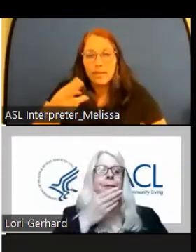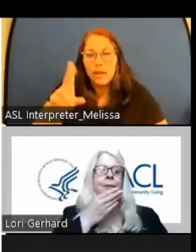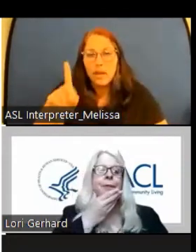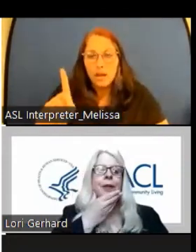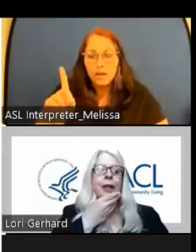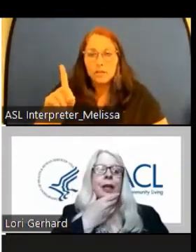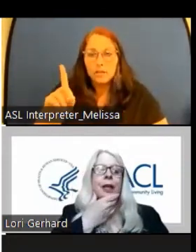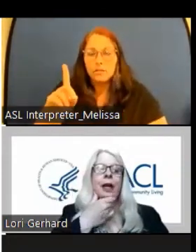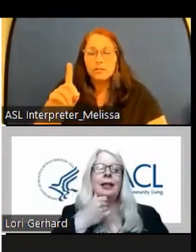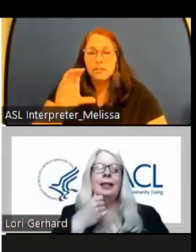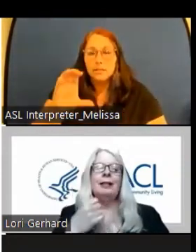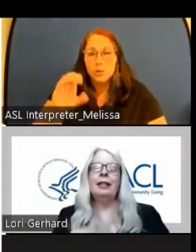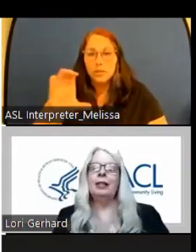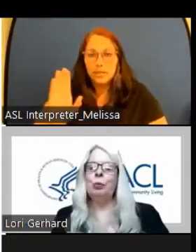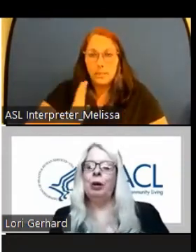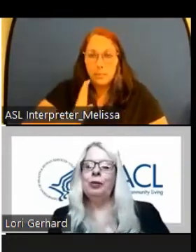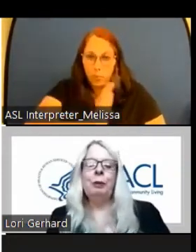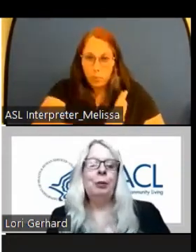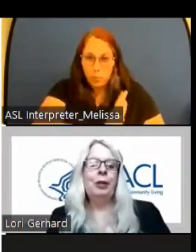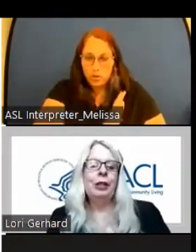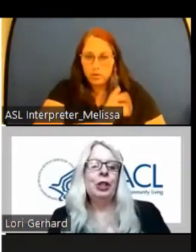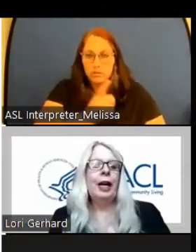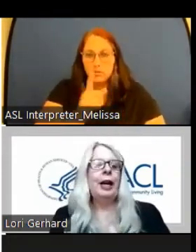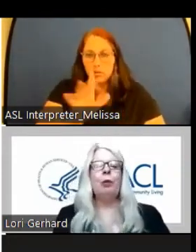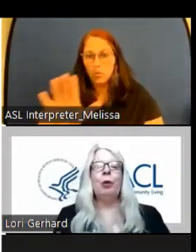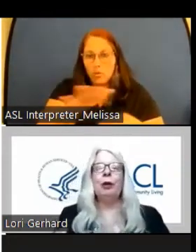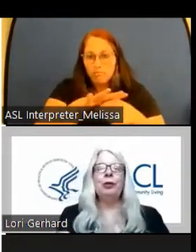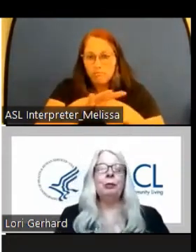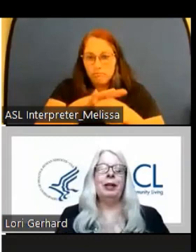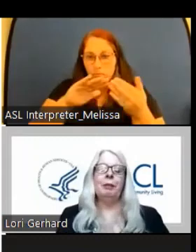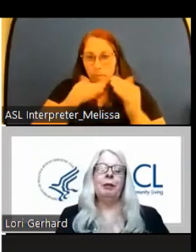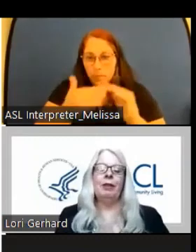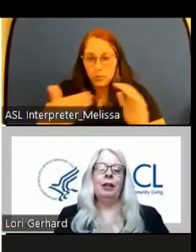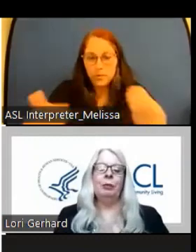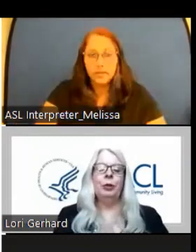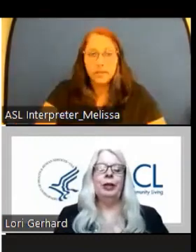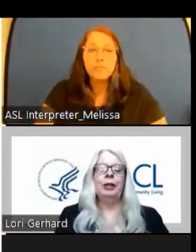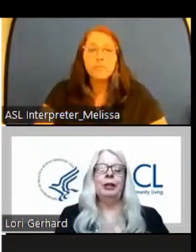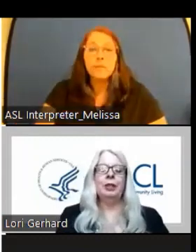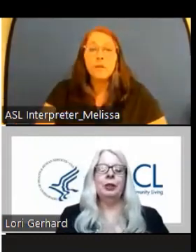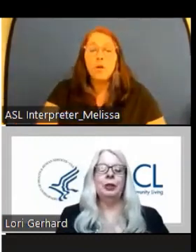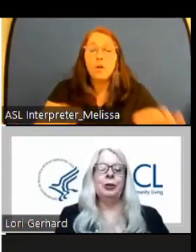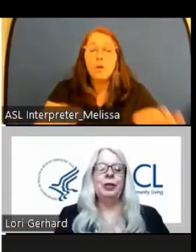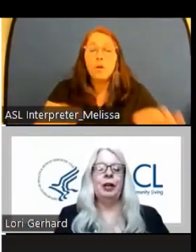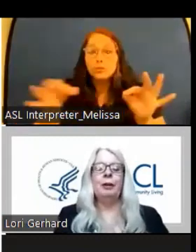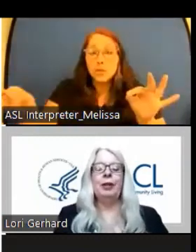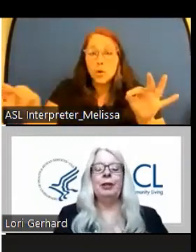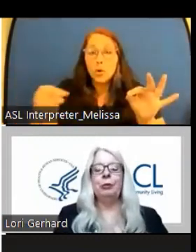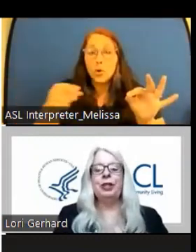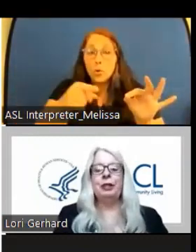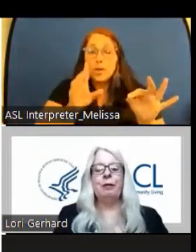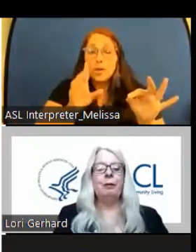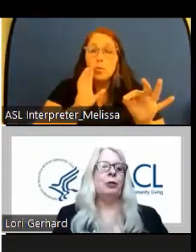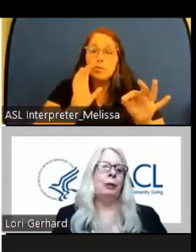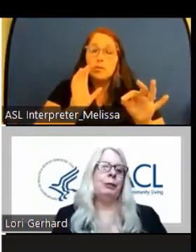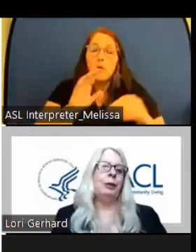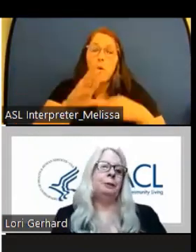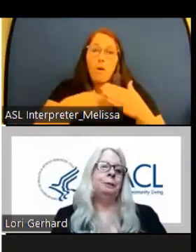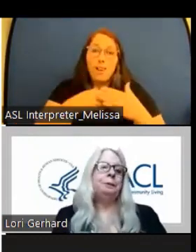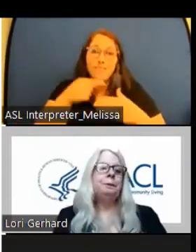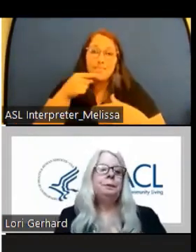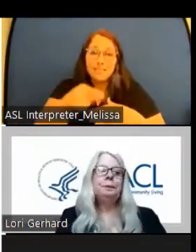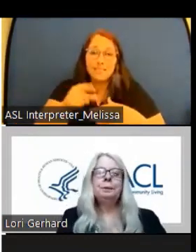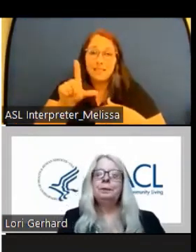slide. These links will also be put in the chat. We'll also make them available in the materials that you'll receive from this